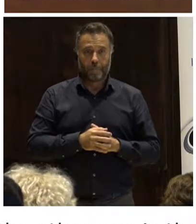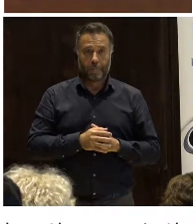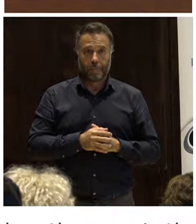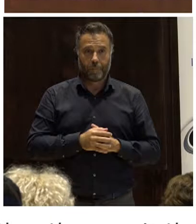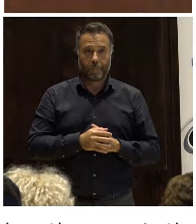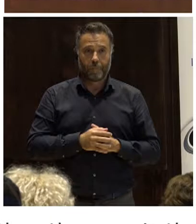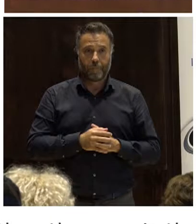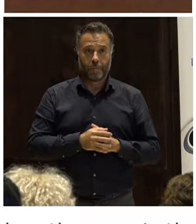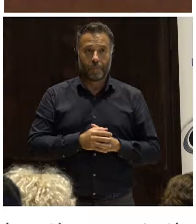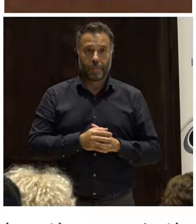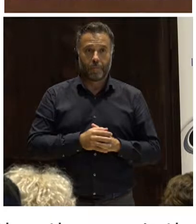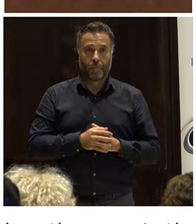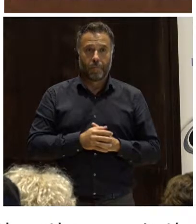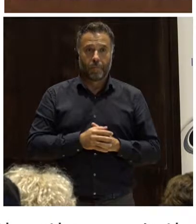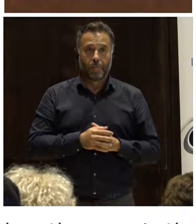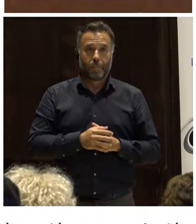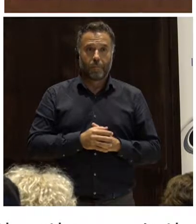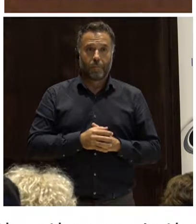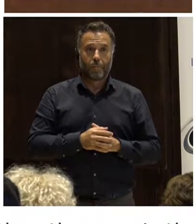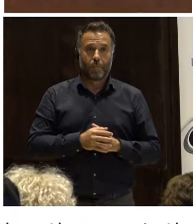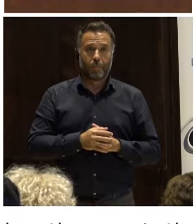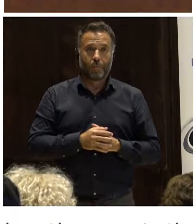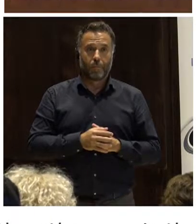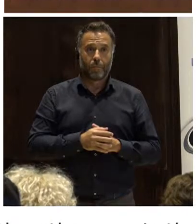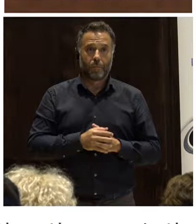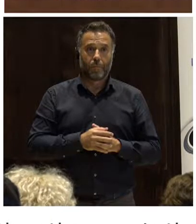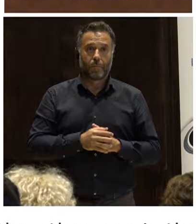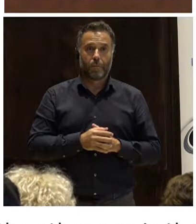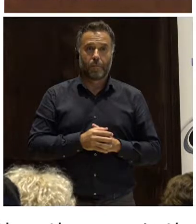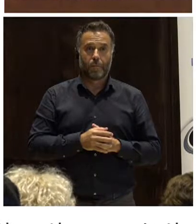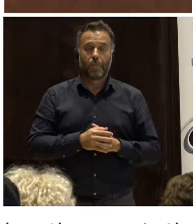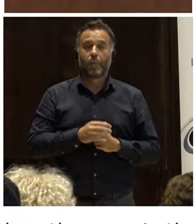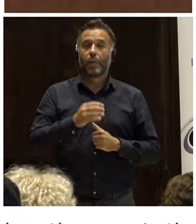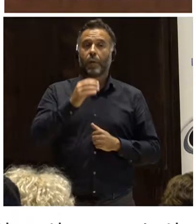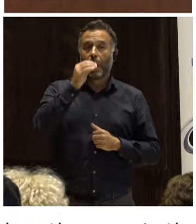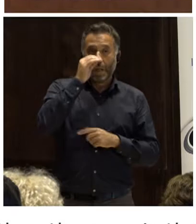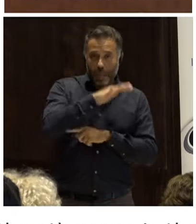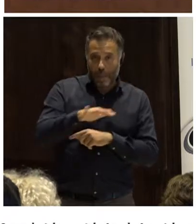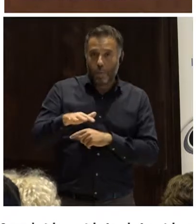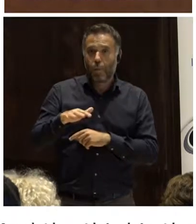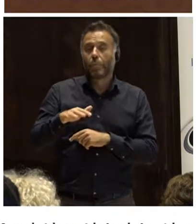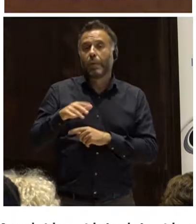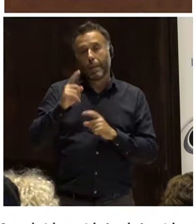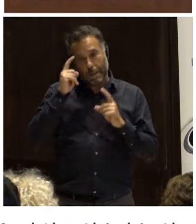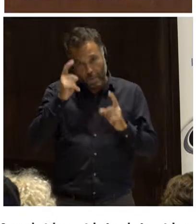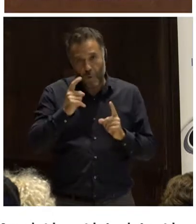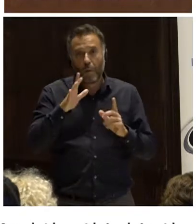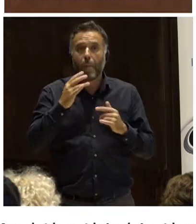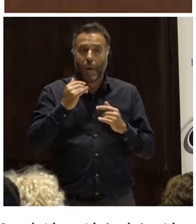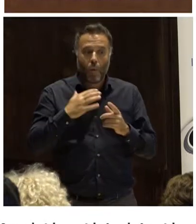things, they are not very quick in their movements. And when you play a game with a